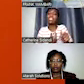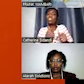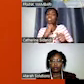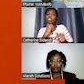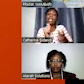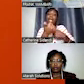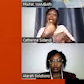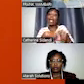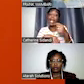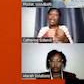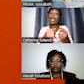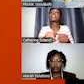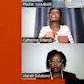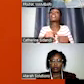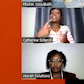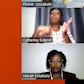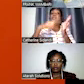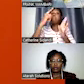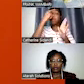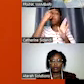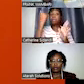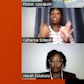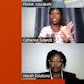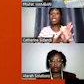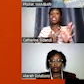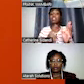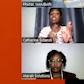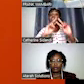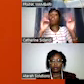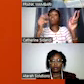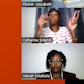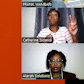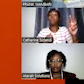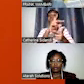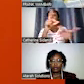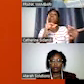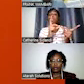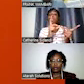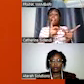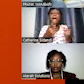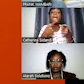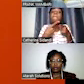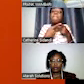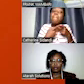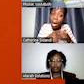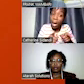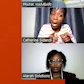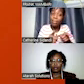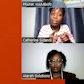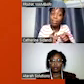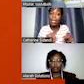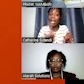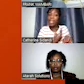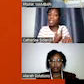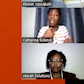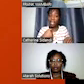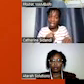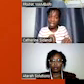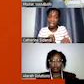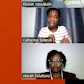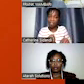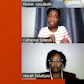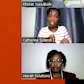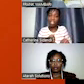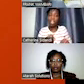lightly because we have a virtue of excellence, but we have, but we rather